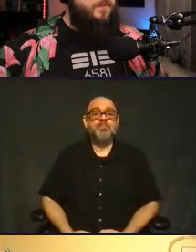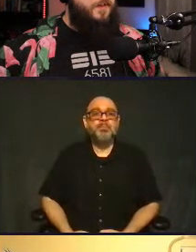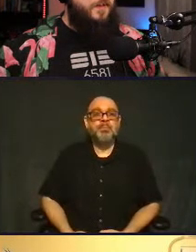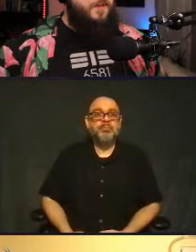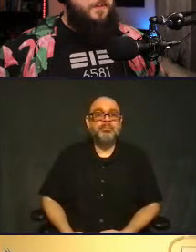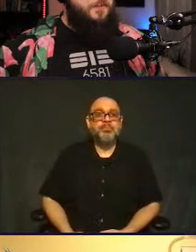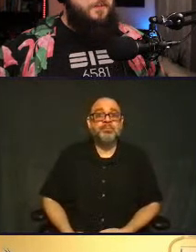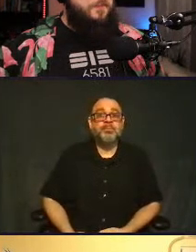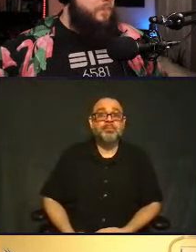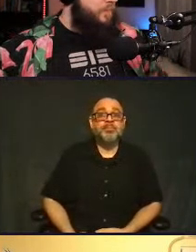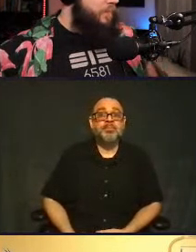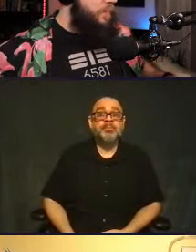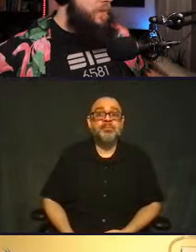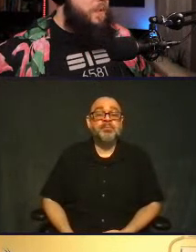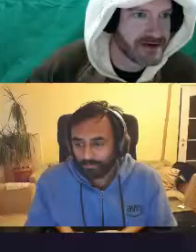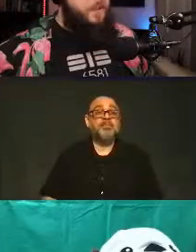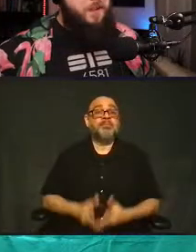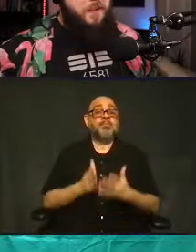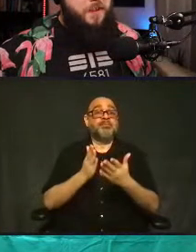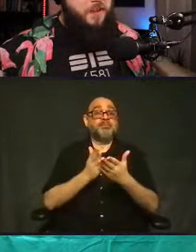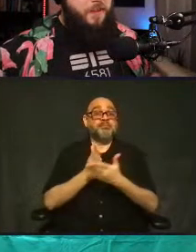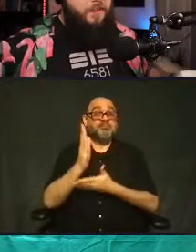All right. Let's.